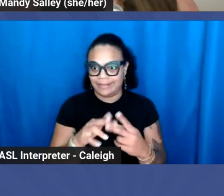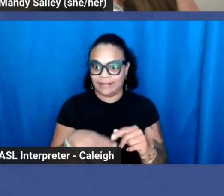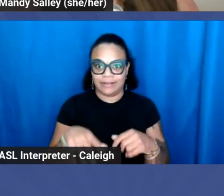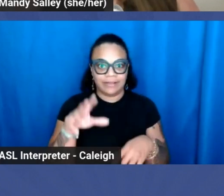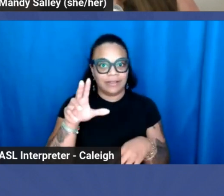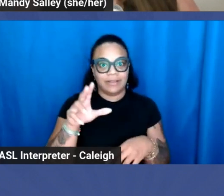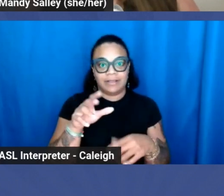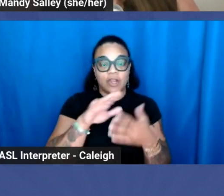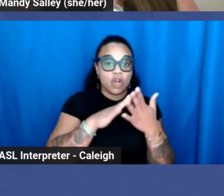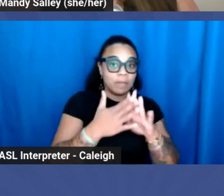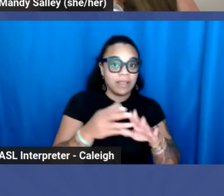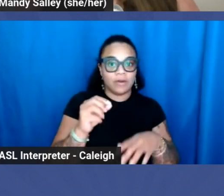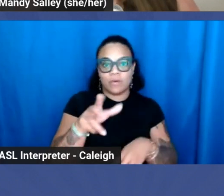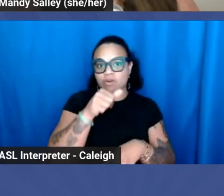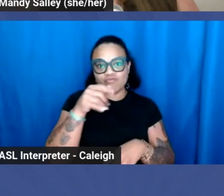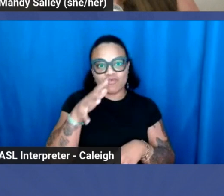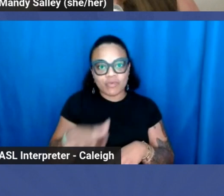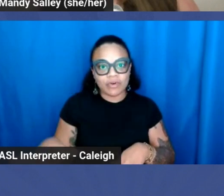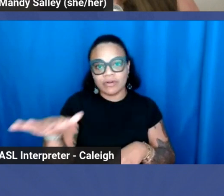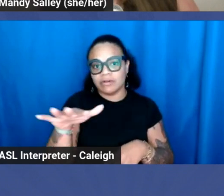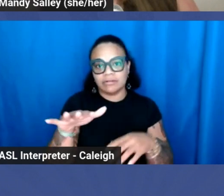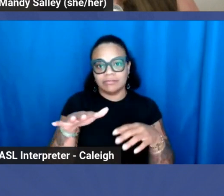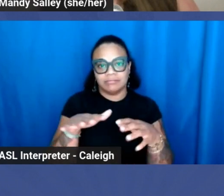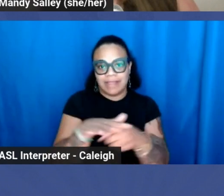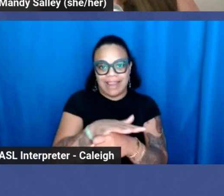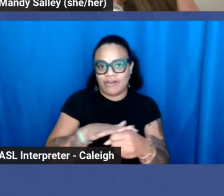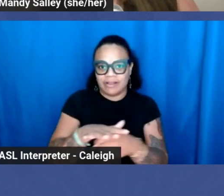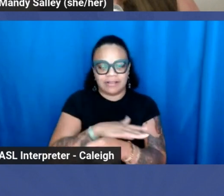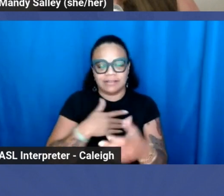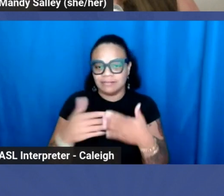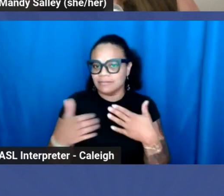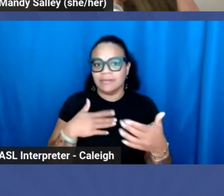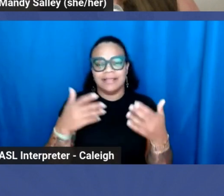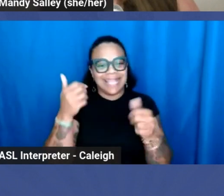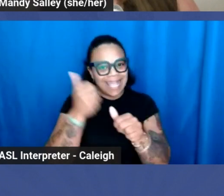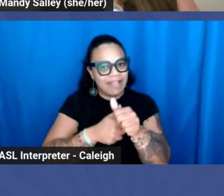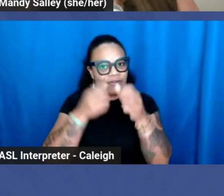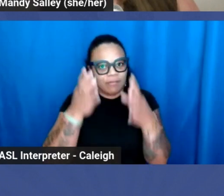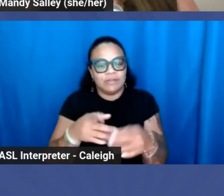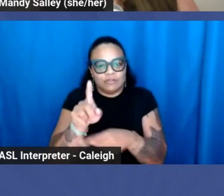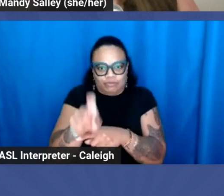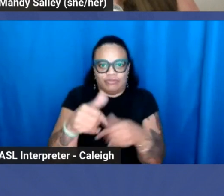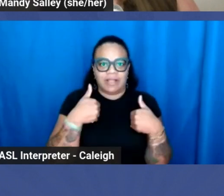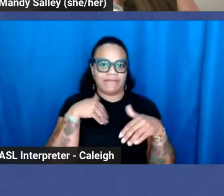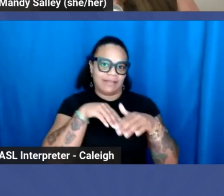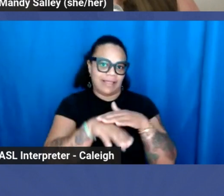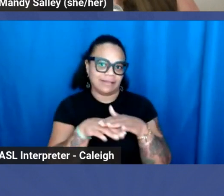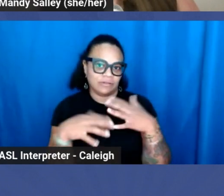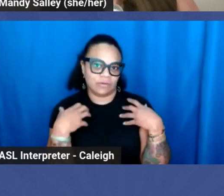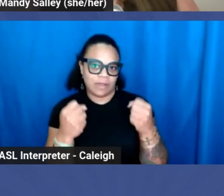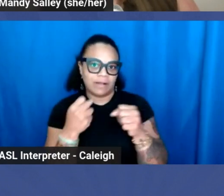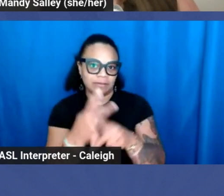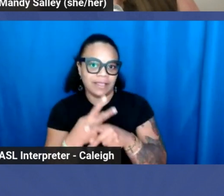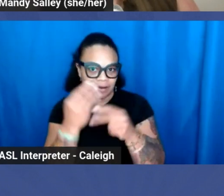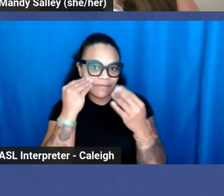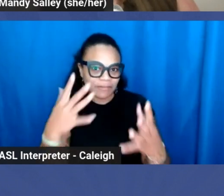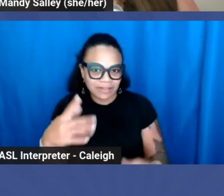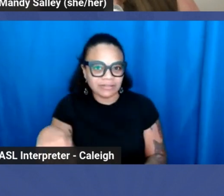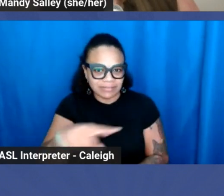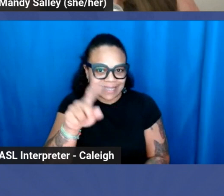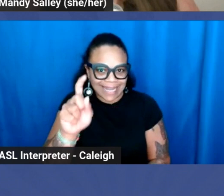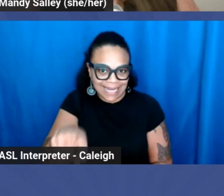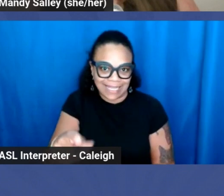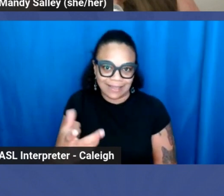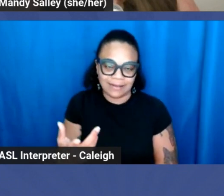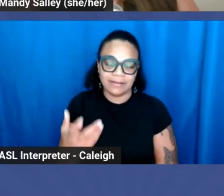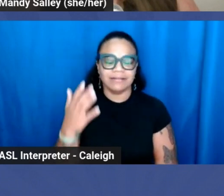or rural areas. Every person should have access to their healthcare information that they need, and we know